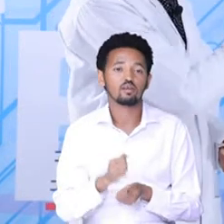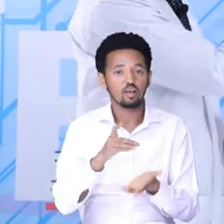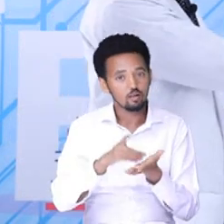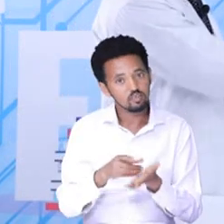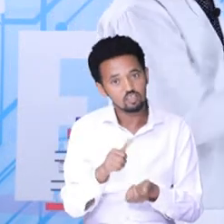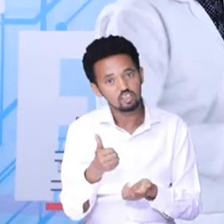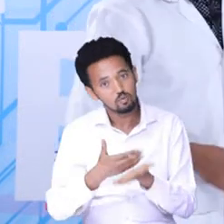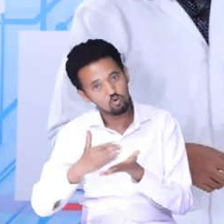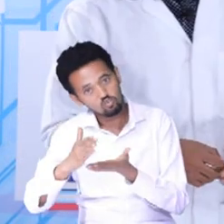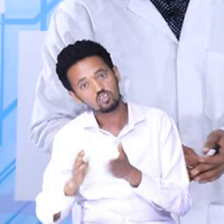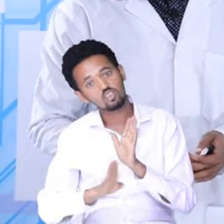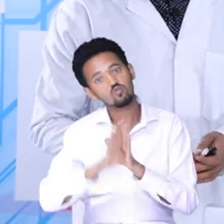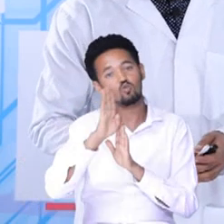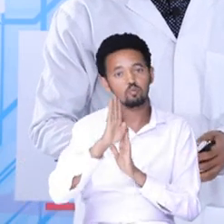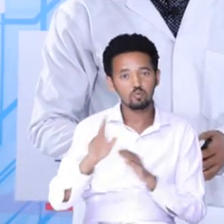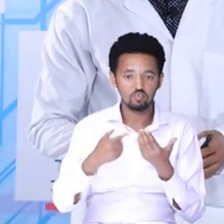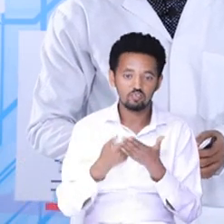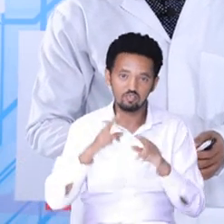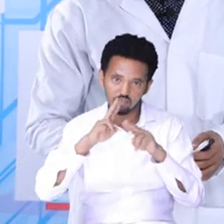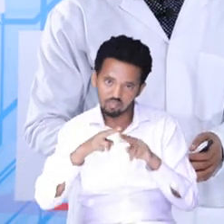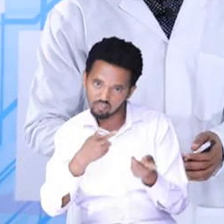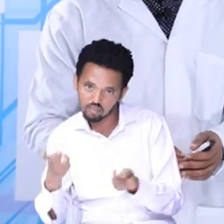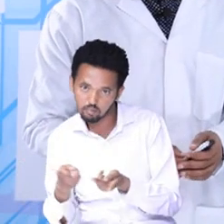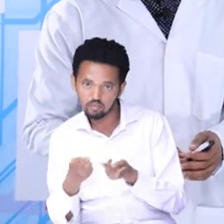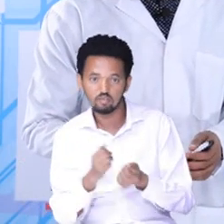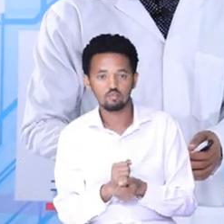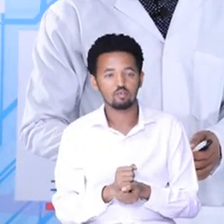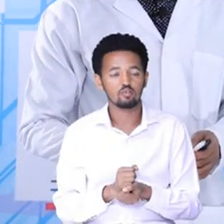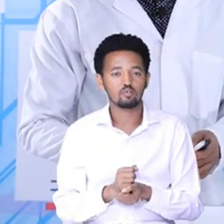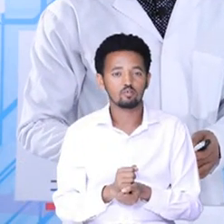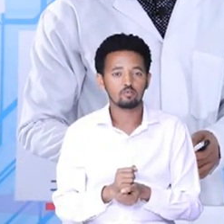Urbanization is the process of development of urban settlements.